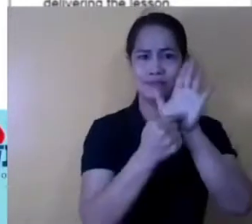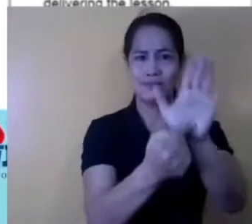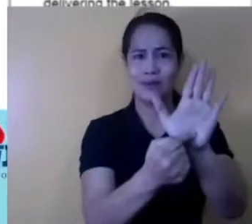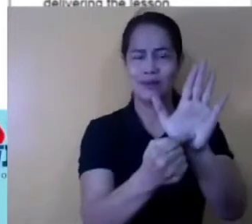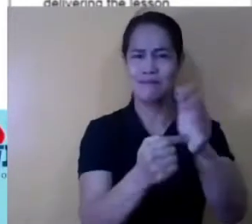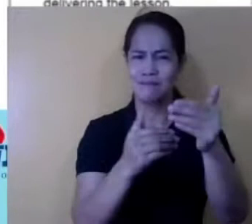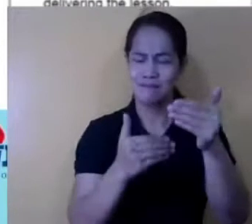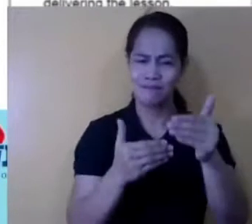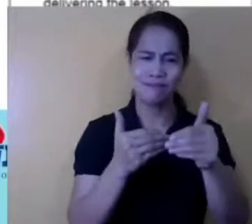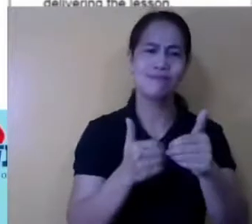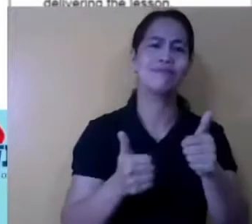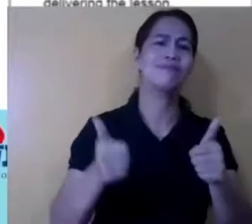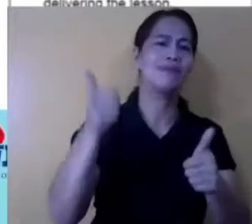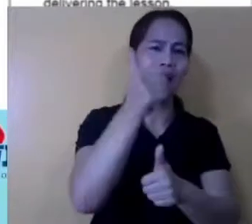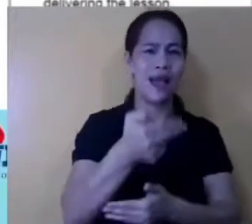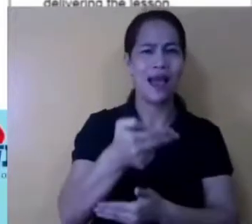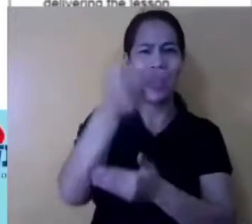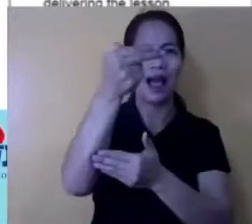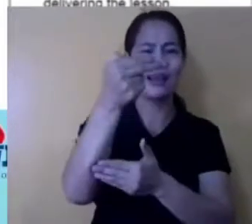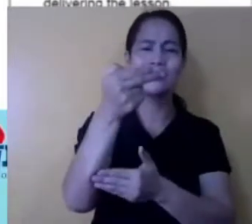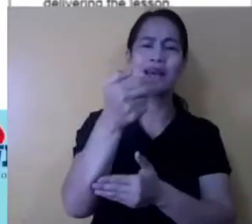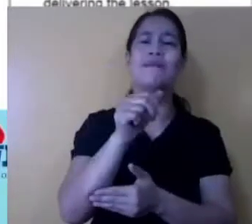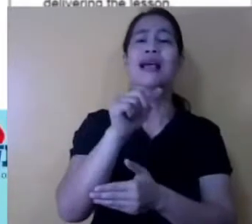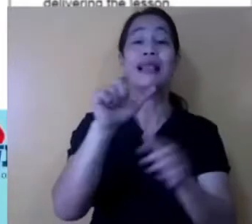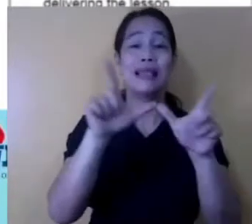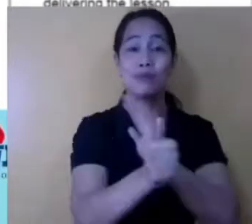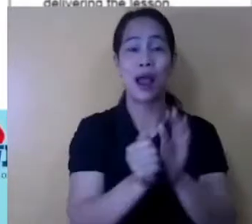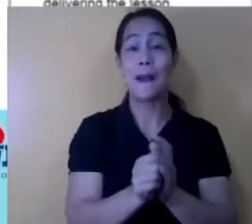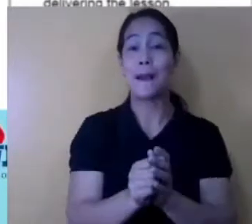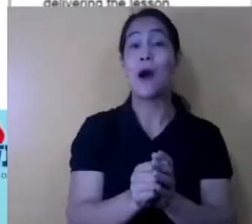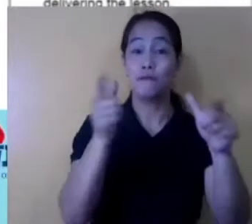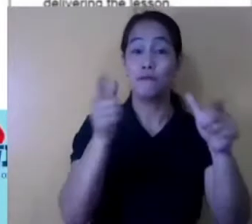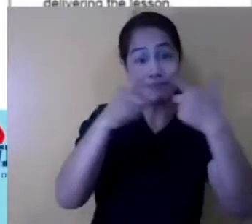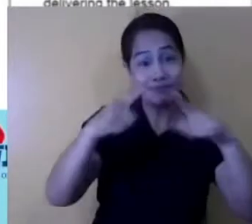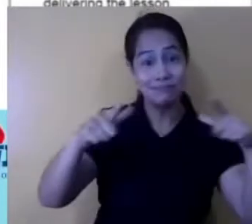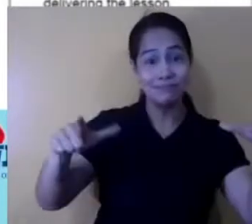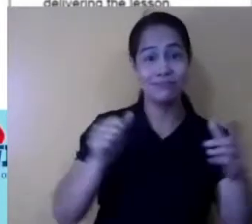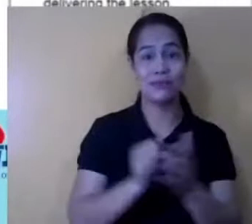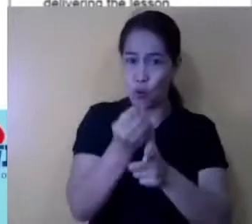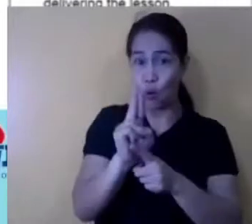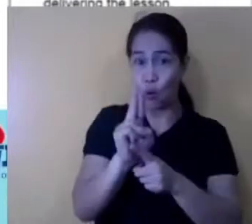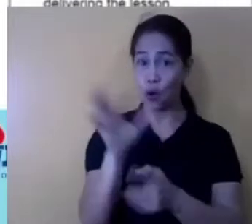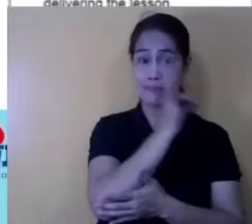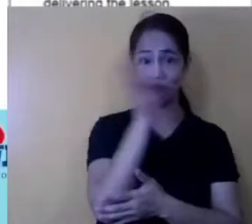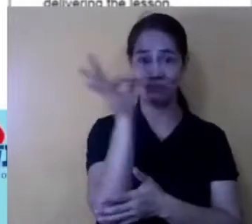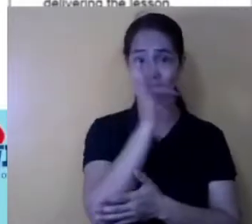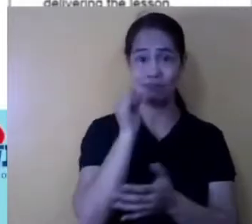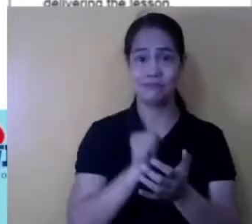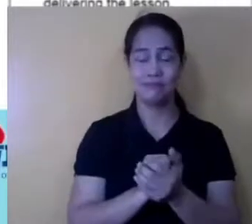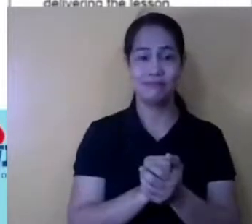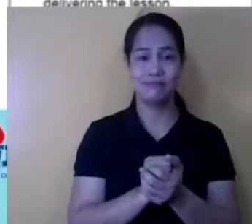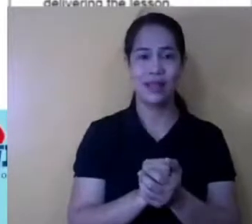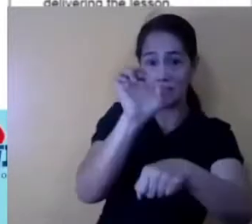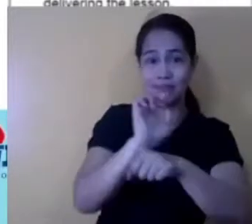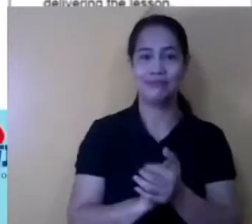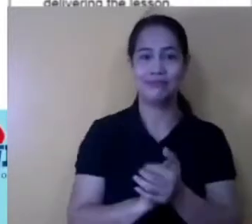high sub-level proficiency in the use of mother tongue and or Filipino and or